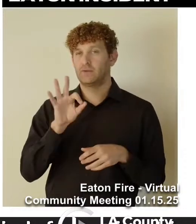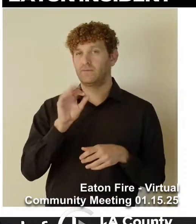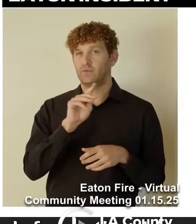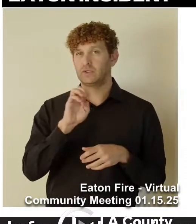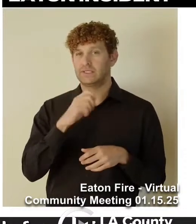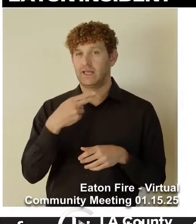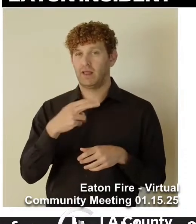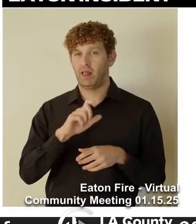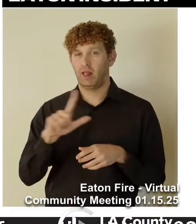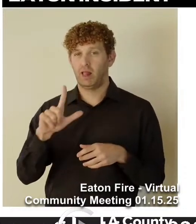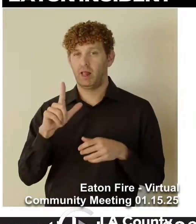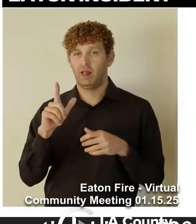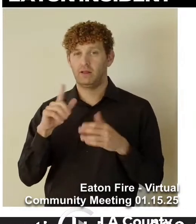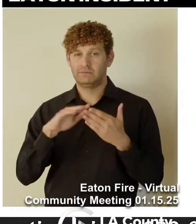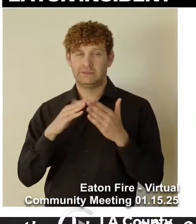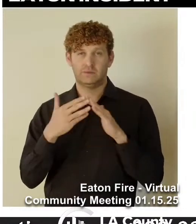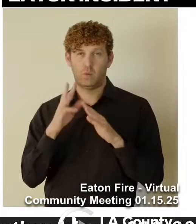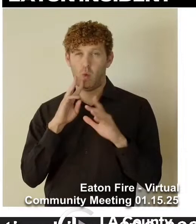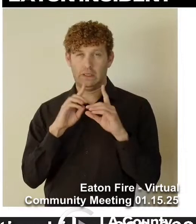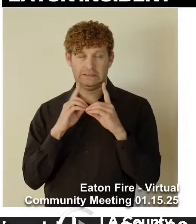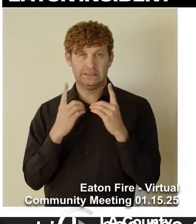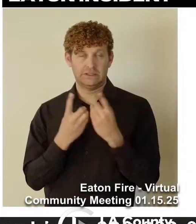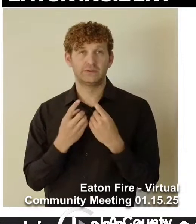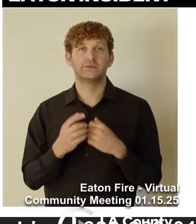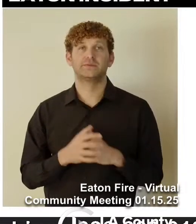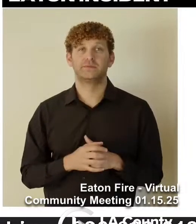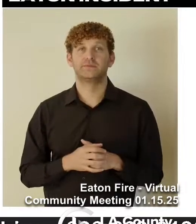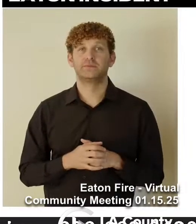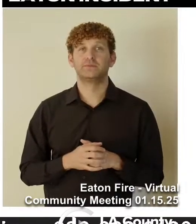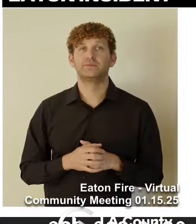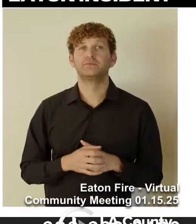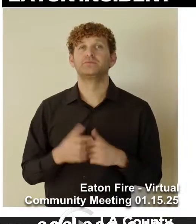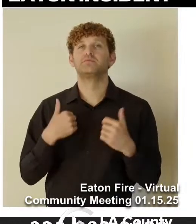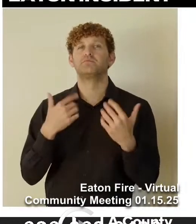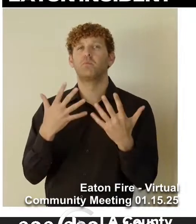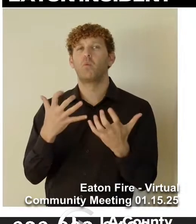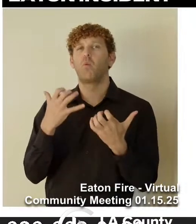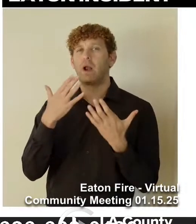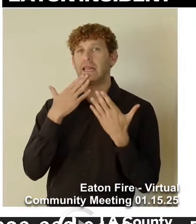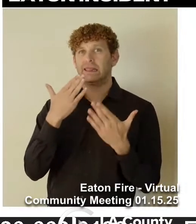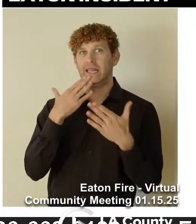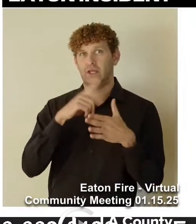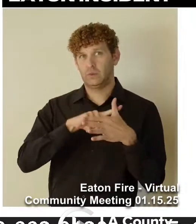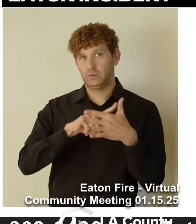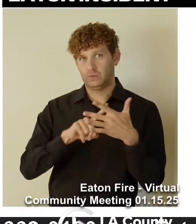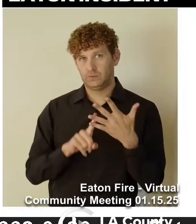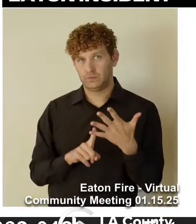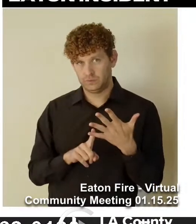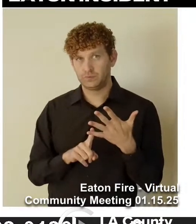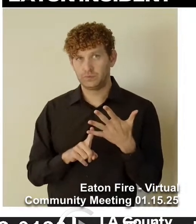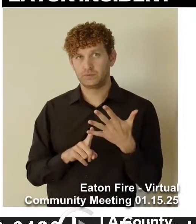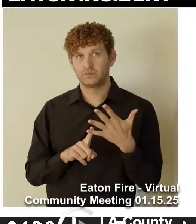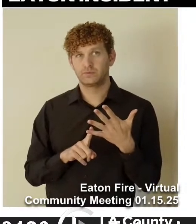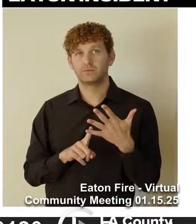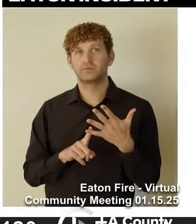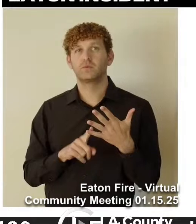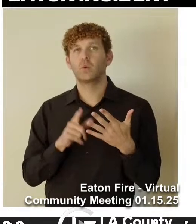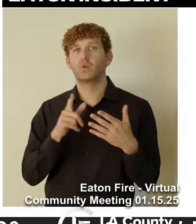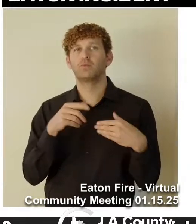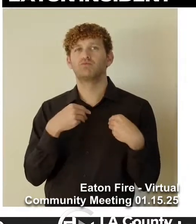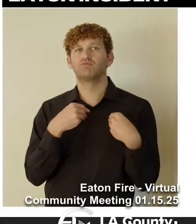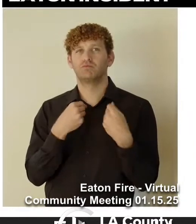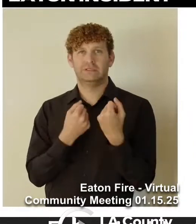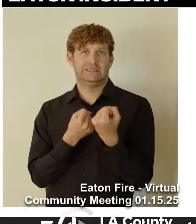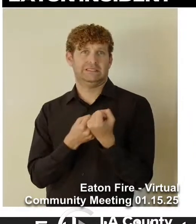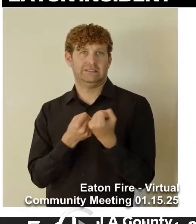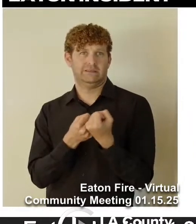Hi, I would first like to begin by thanking the following agencies for the assistance they have provided to the Altadena community and the